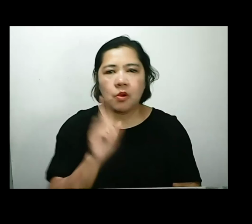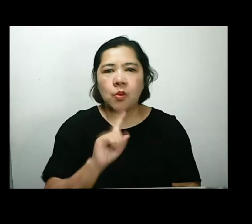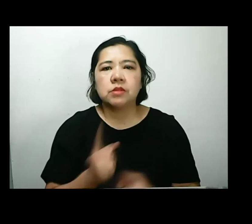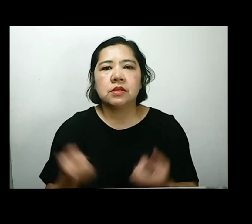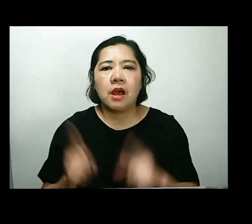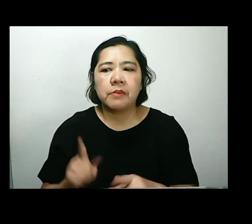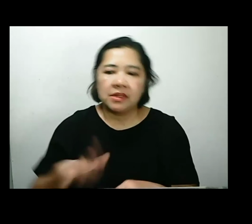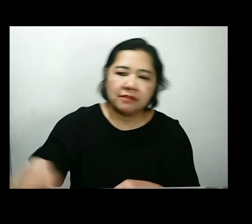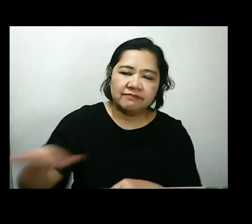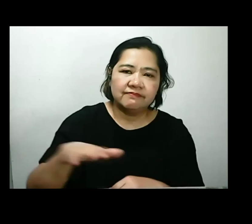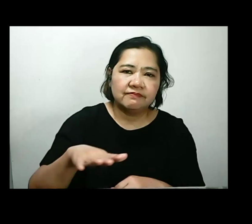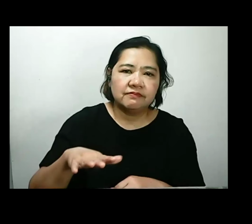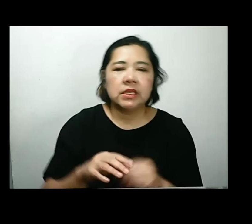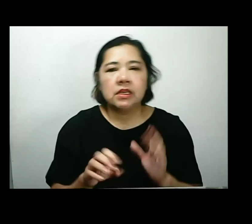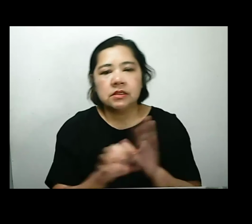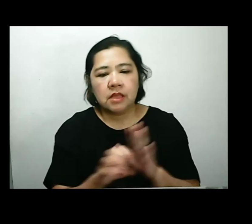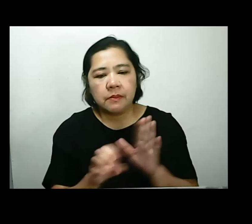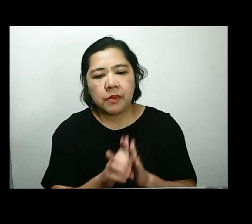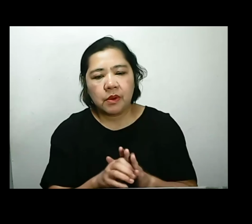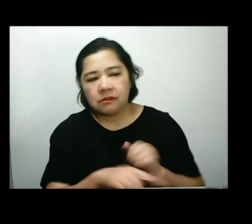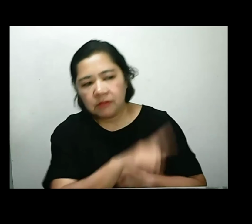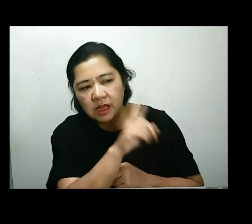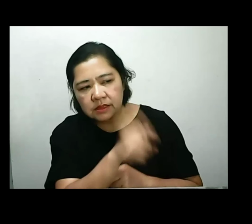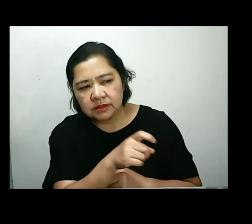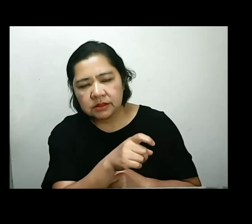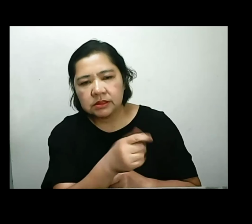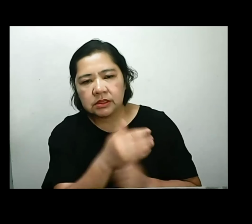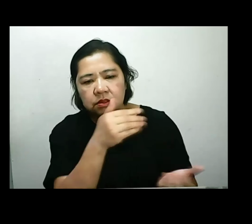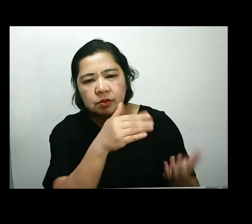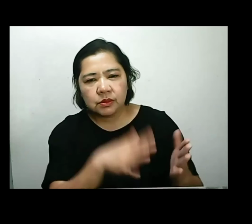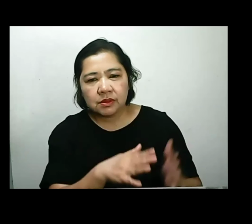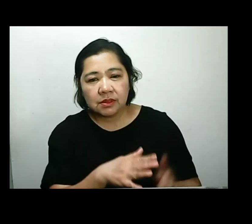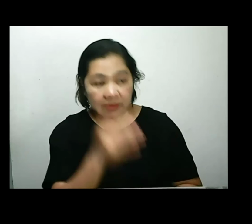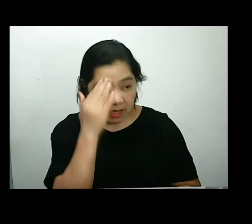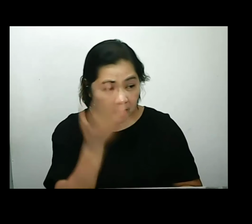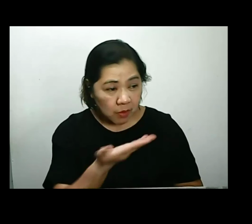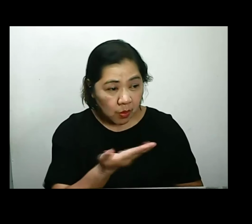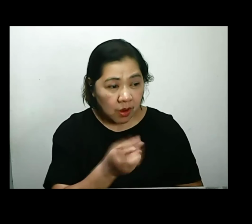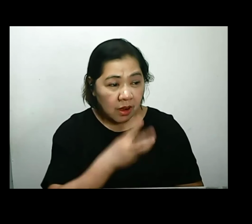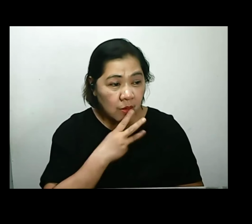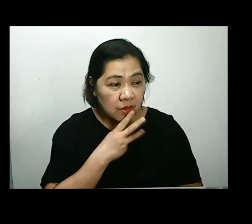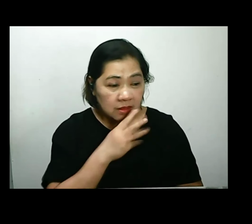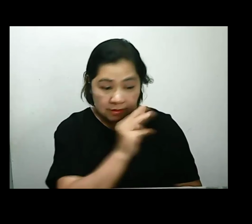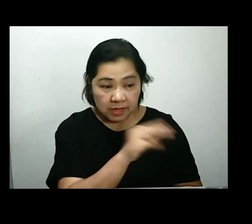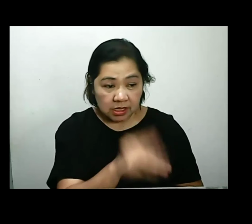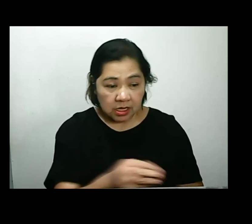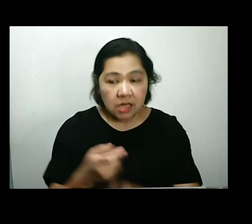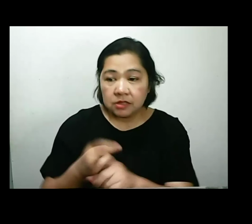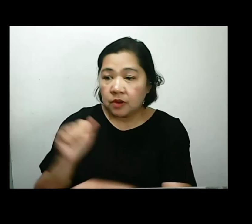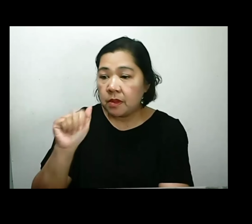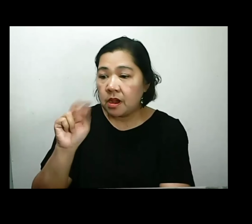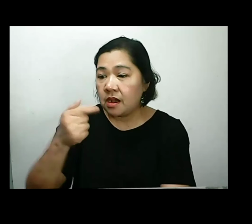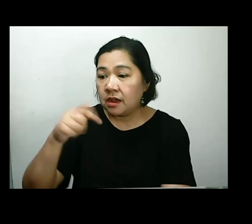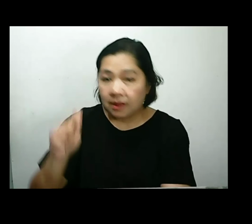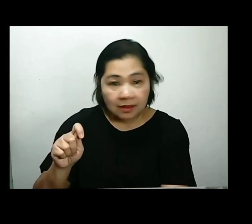example, I was asking a student of mine, I said, do you know where our water comes from in Manila? It comes from Angat Dam. We do not know that